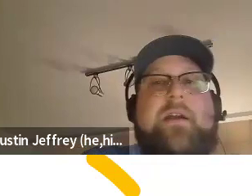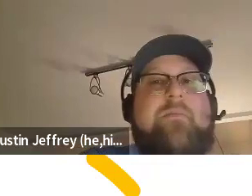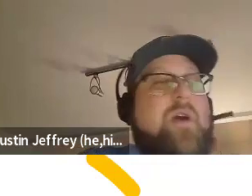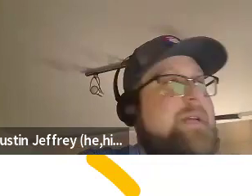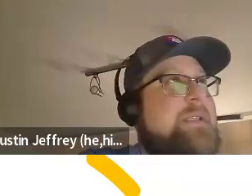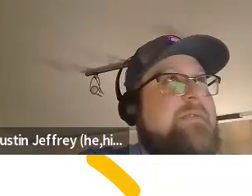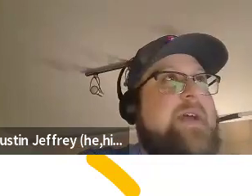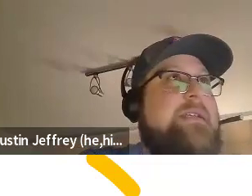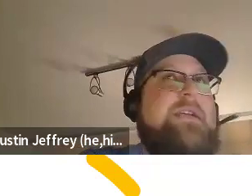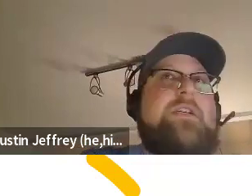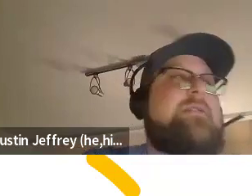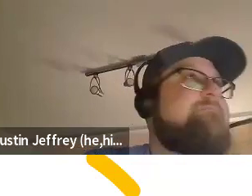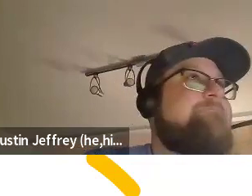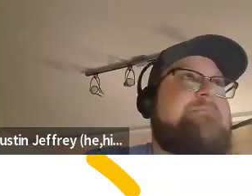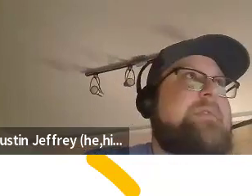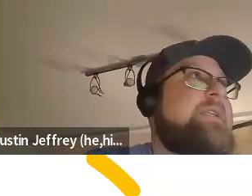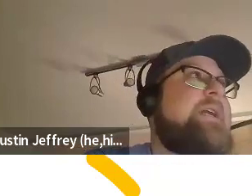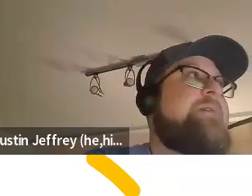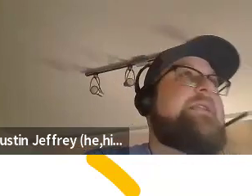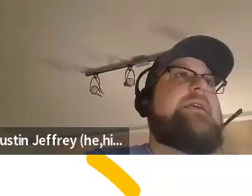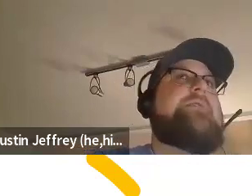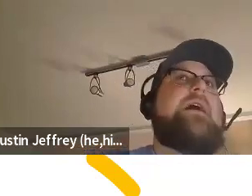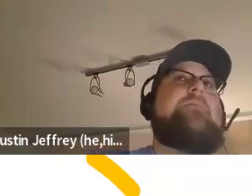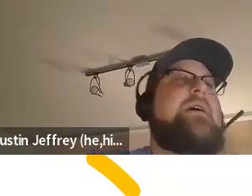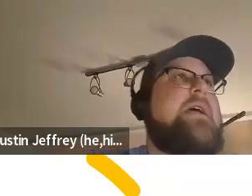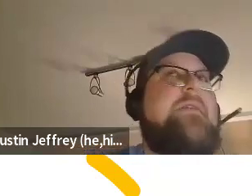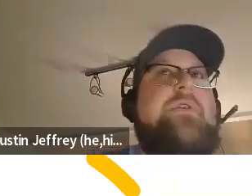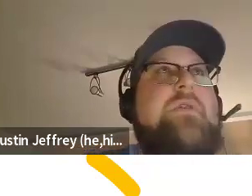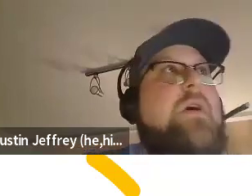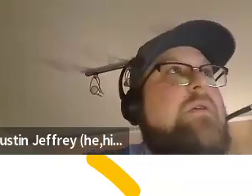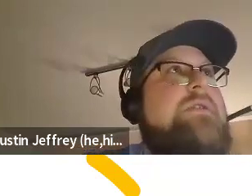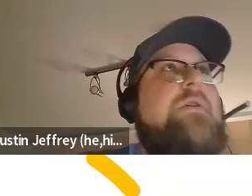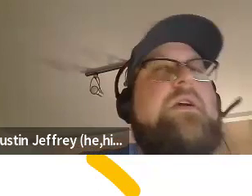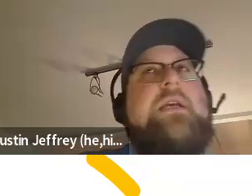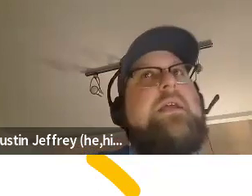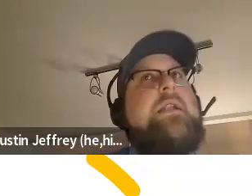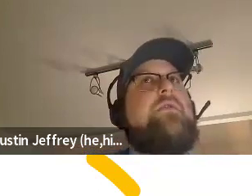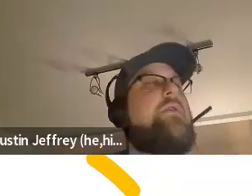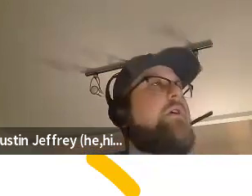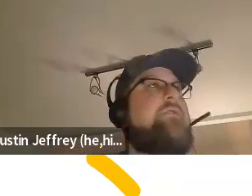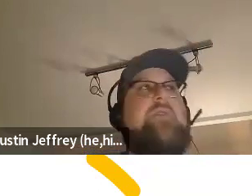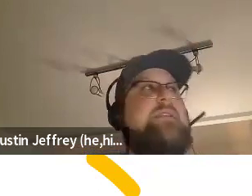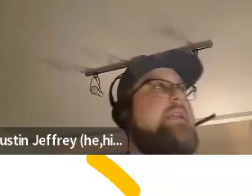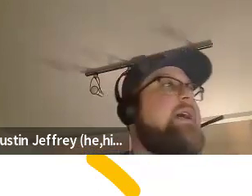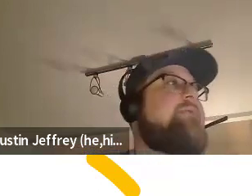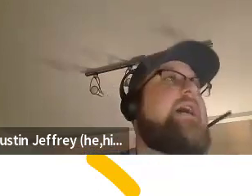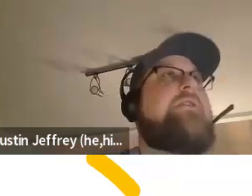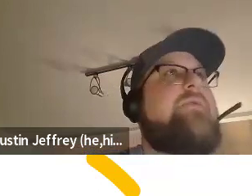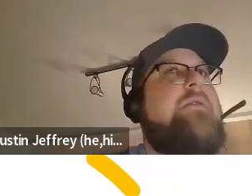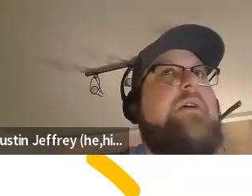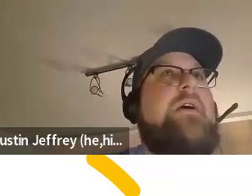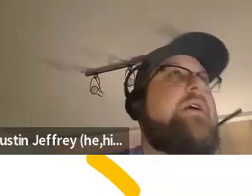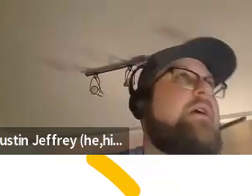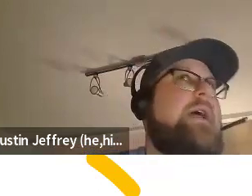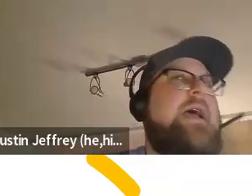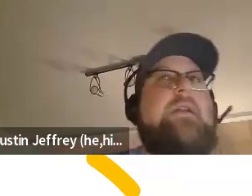you want to avoid separate appointments for vaccination, get them done at the same time. if you know historically that your flu vaccine kind of tires